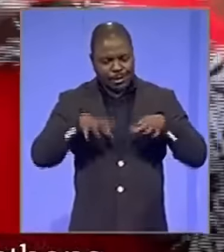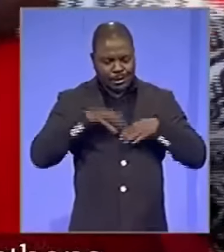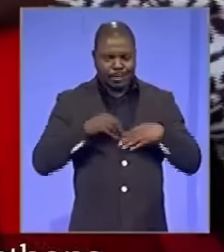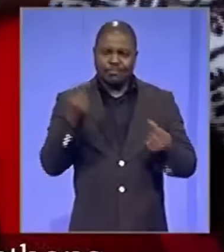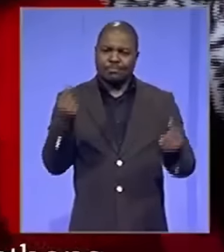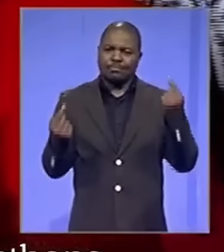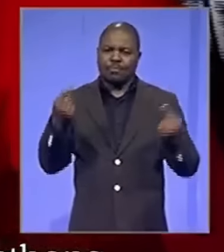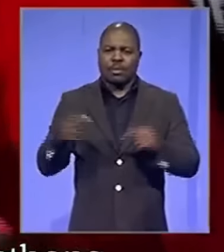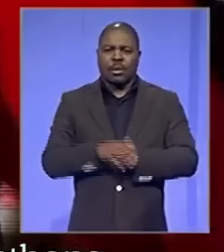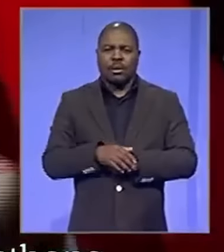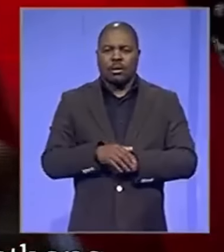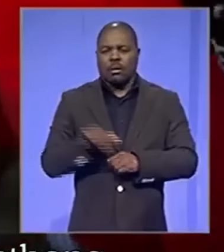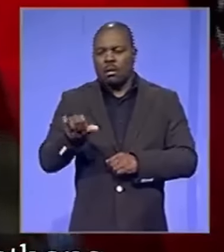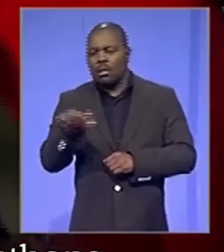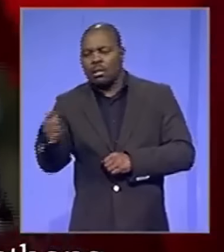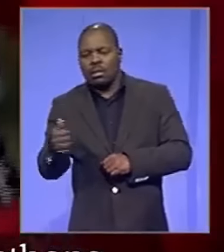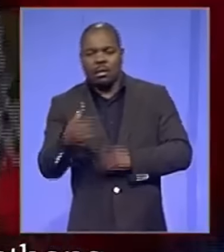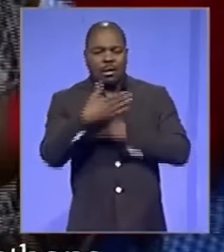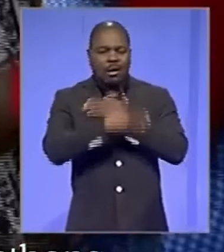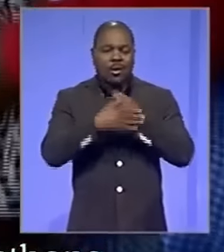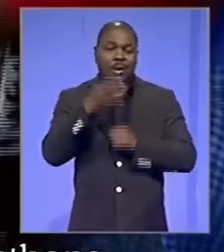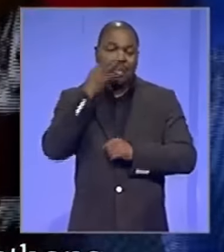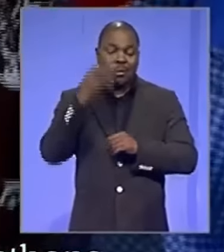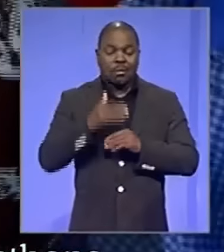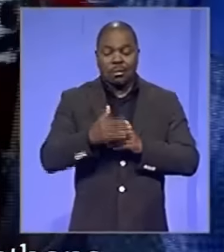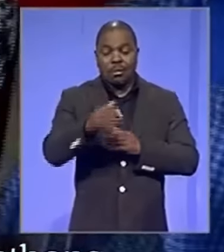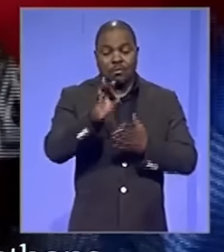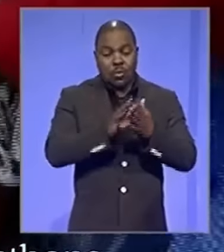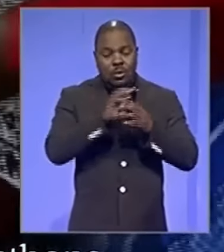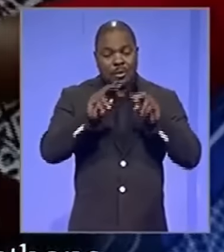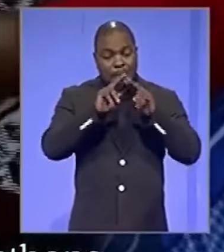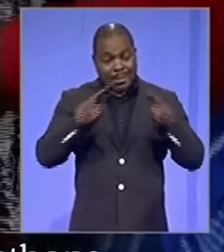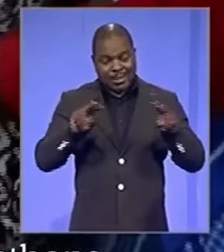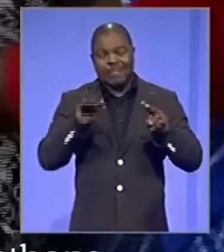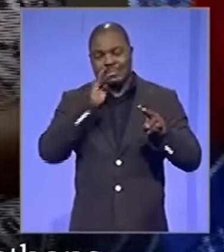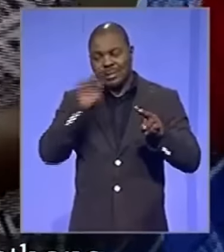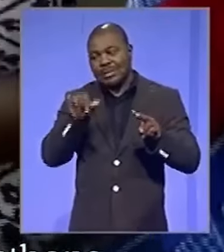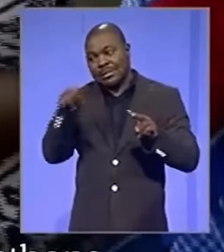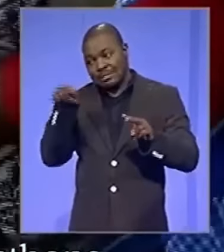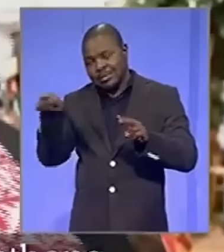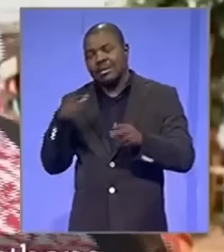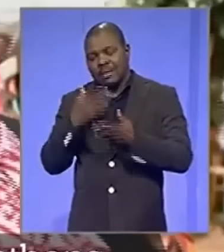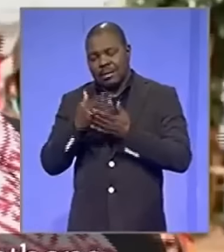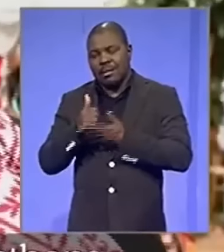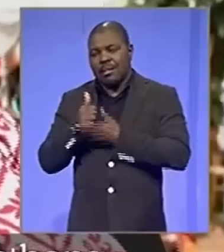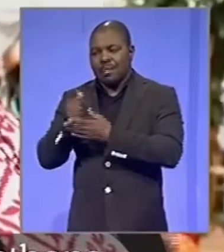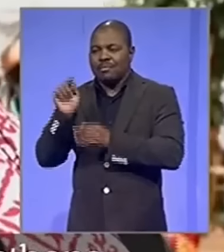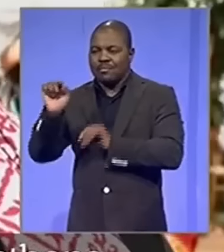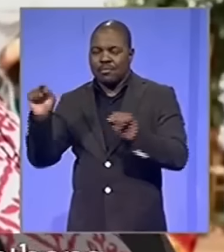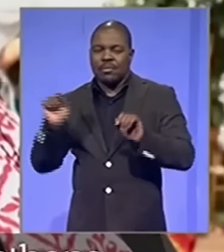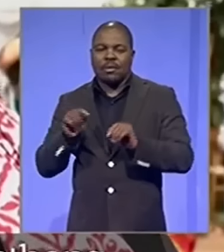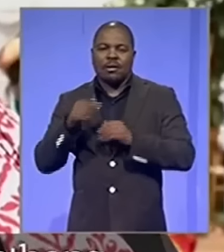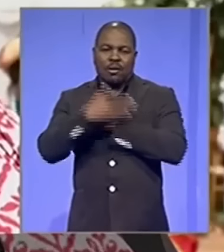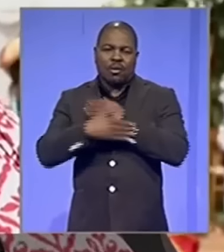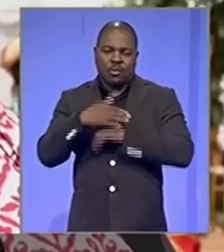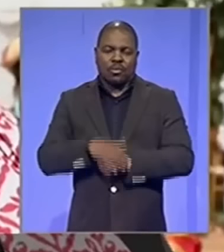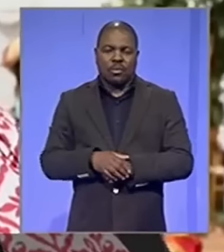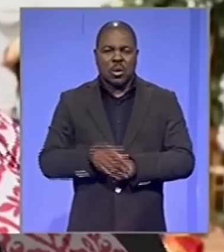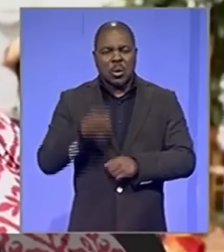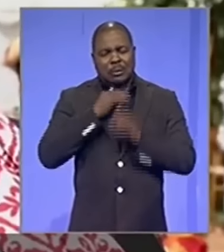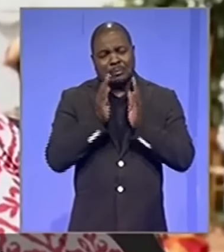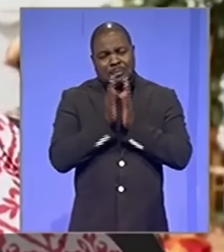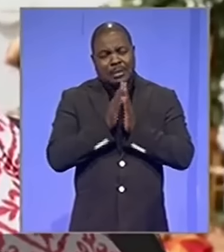Dingaka go tswa dinaga mabapi di re kgotso nakong ya dikgetho e tla gola dinaga tsa bone. Kombela go rula re ipile tsa go khutso e